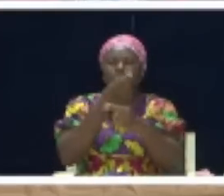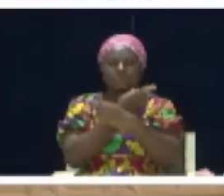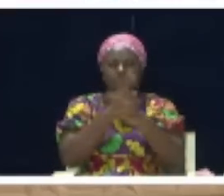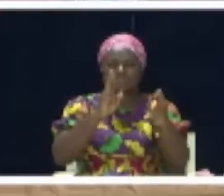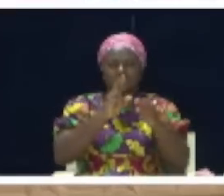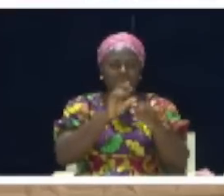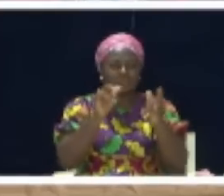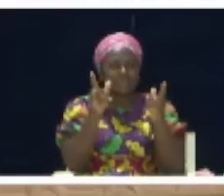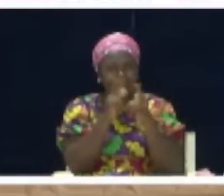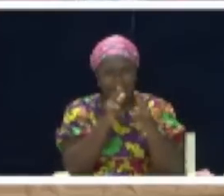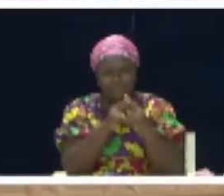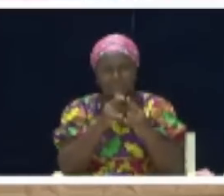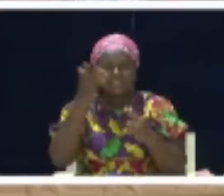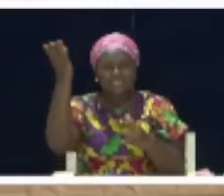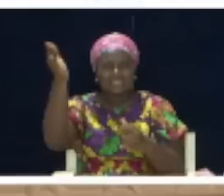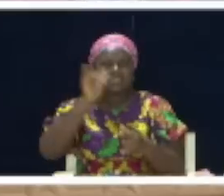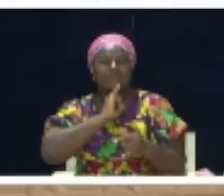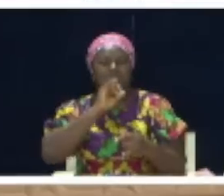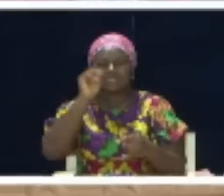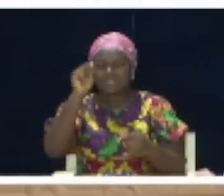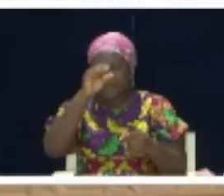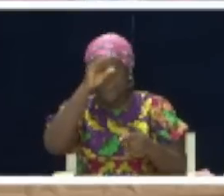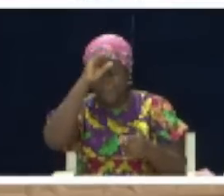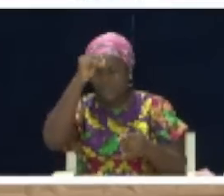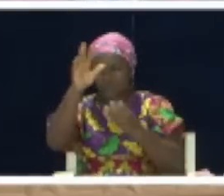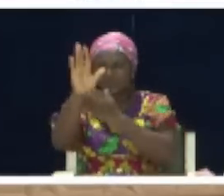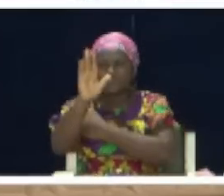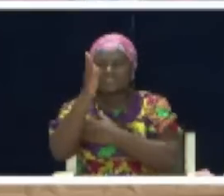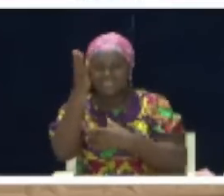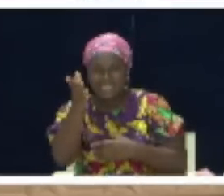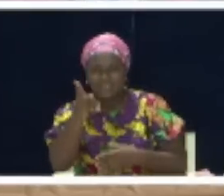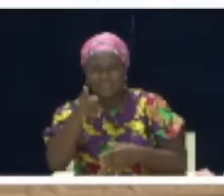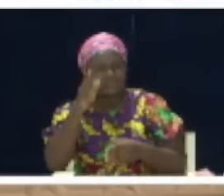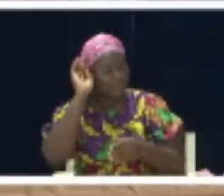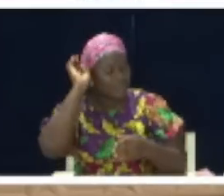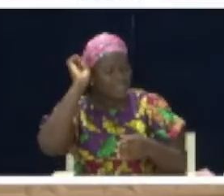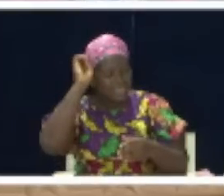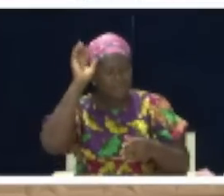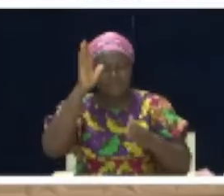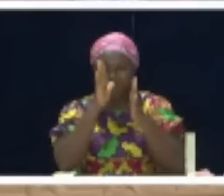There's a man of God there who will pray for you, and you will walk again.